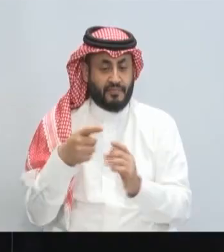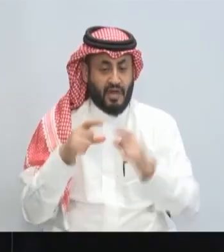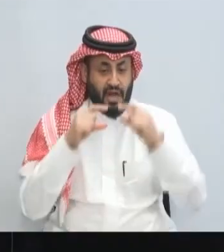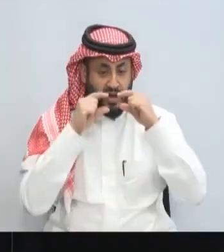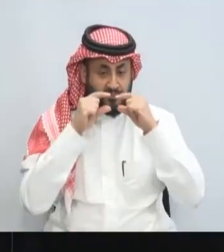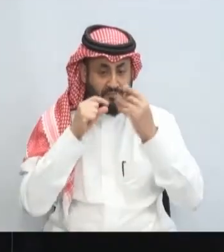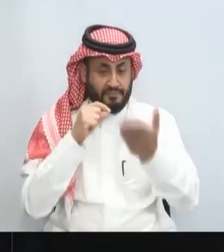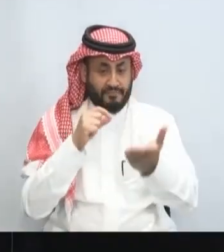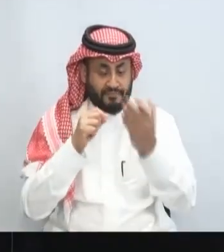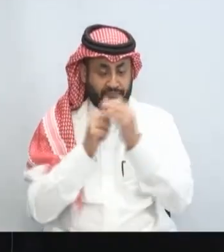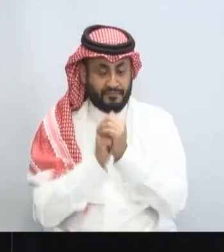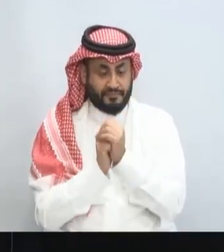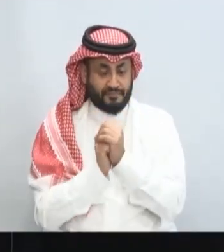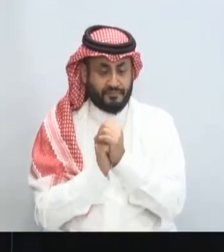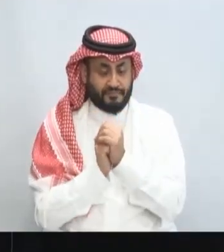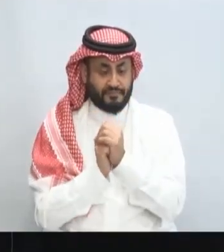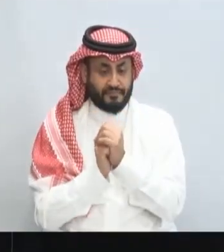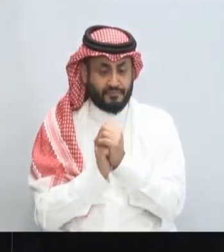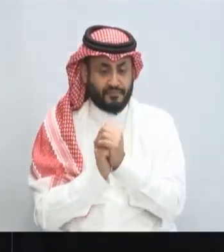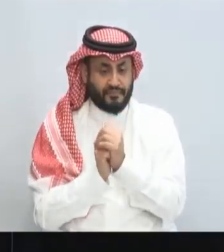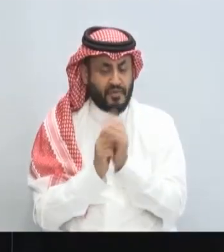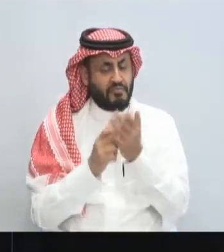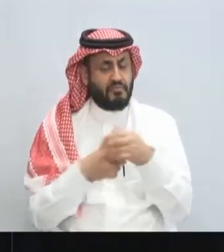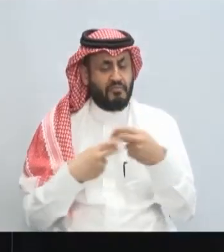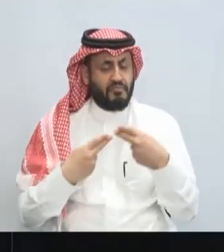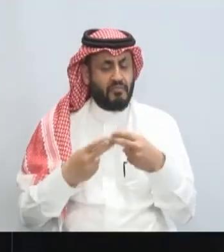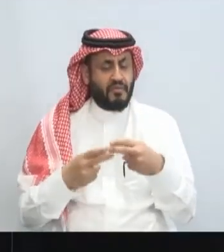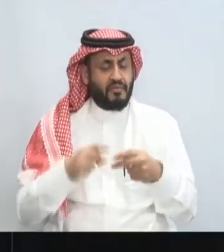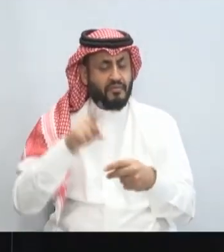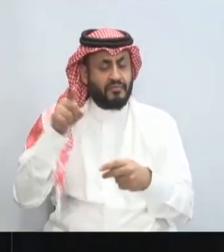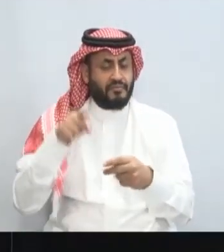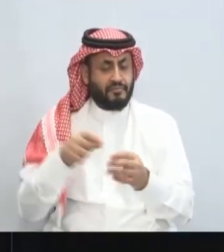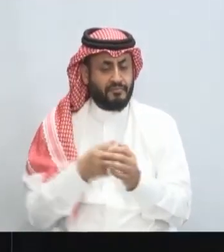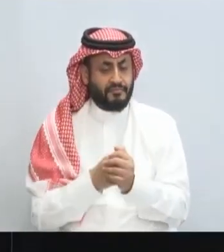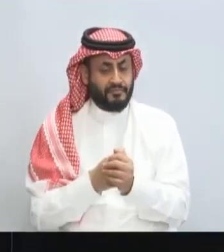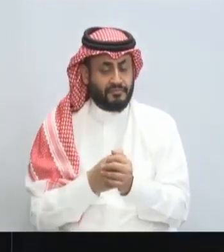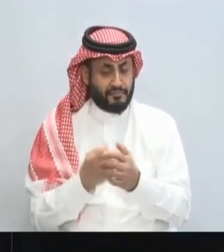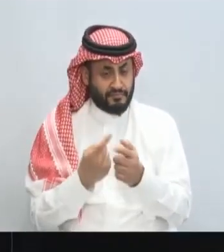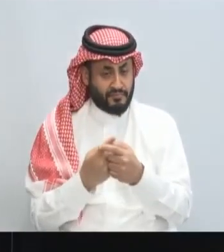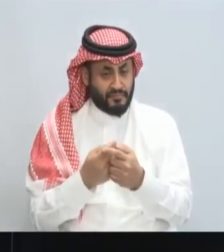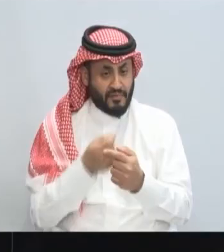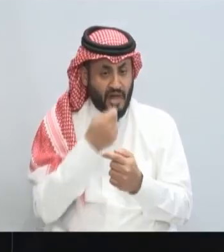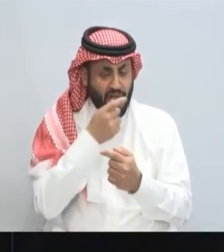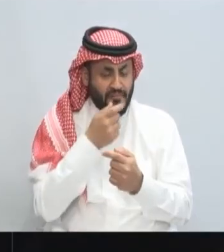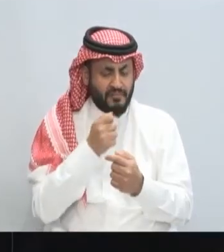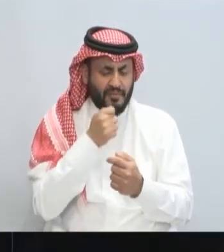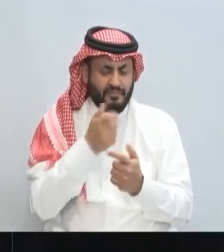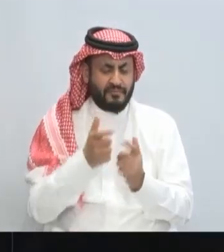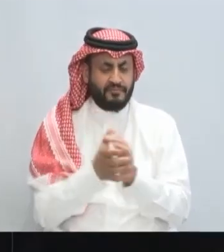sandwich. You can ask, is it a sweet or sour?